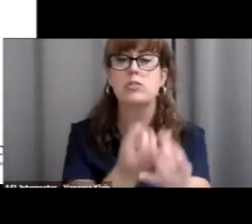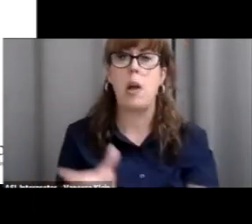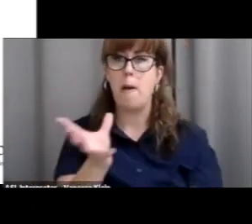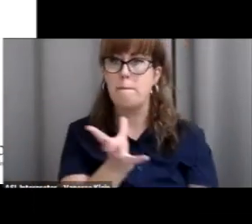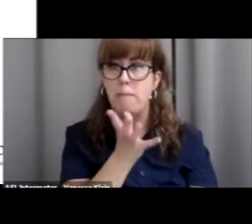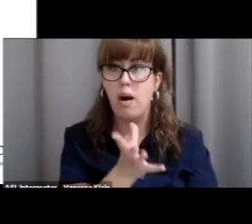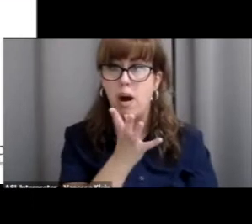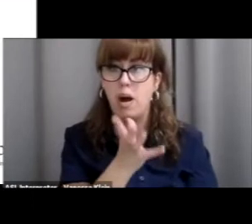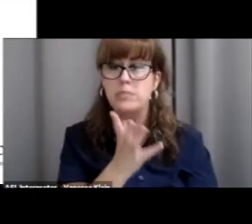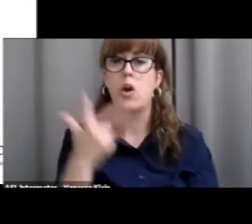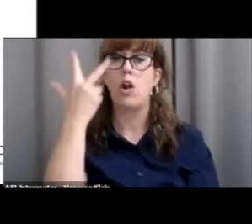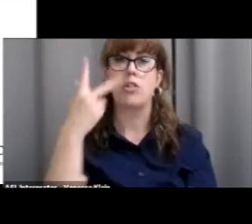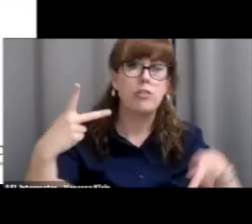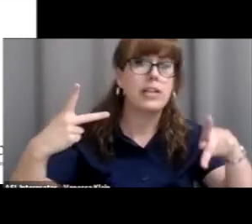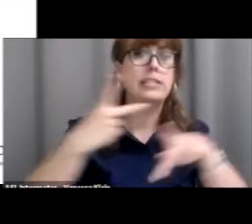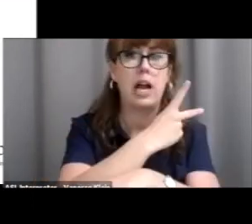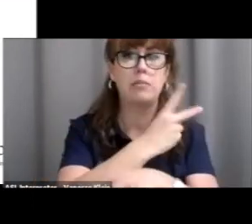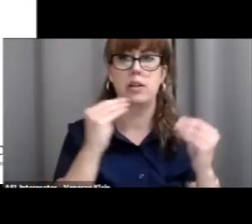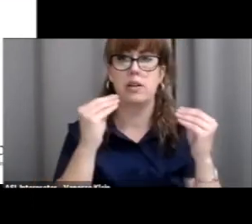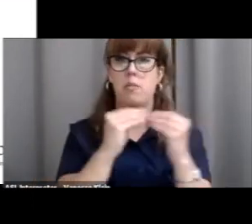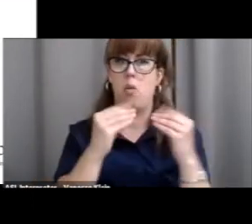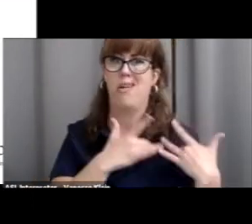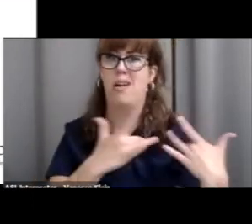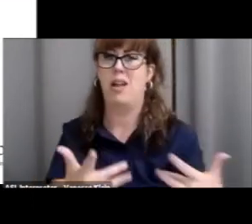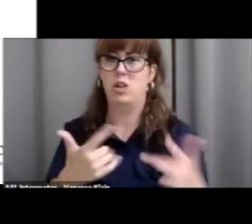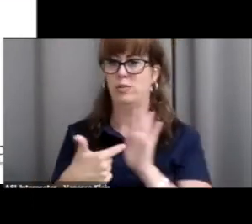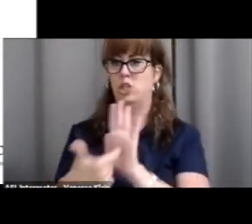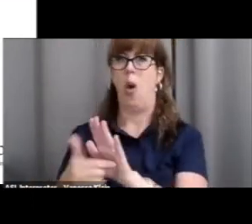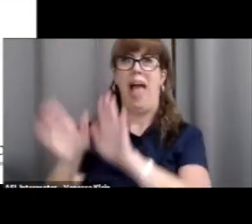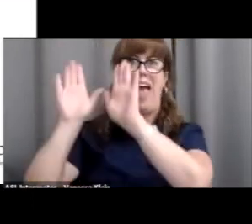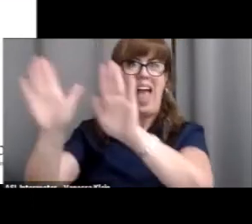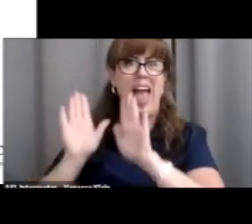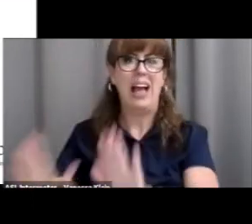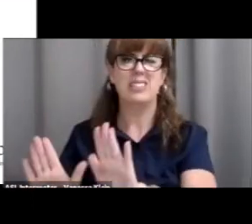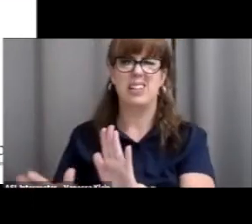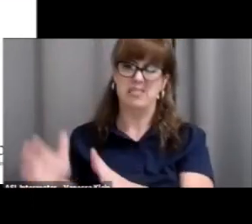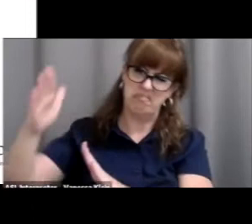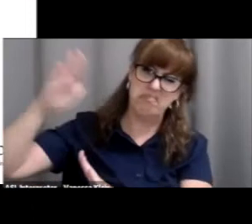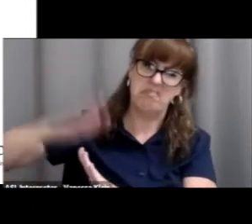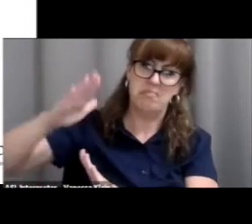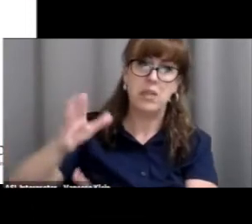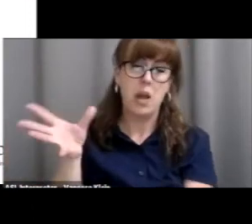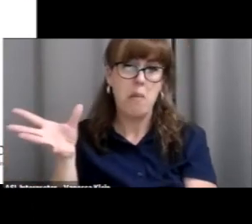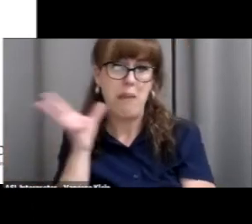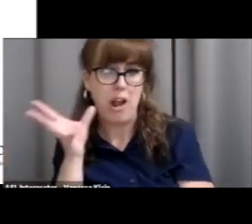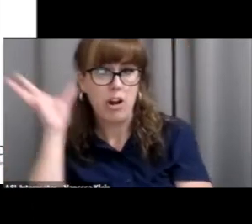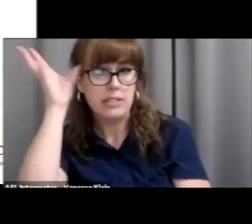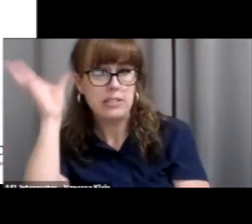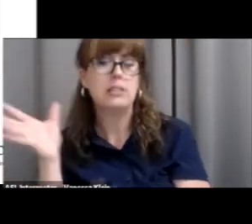are 3 times more likely to be shown as excellent parents than fathers.